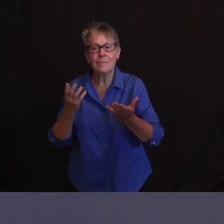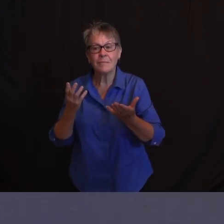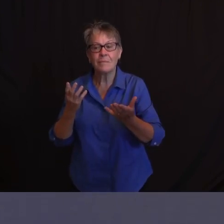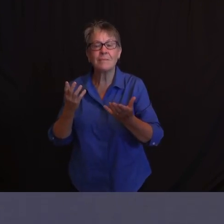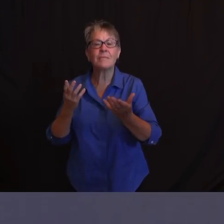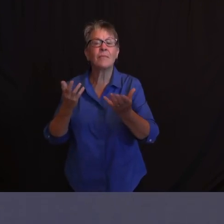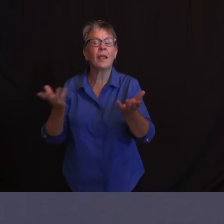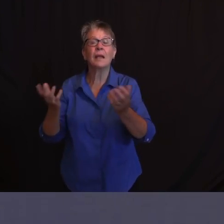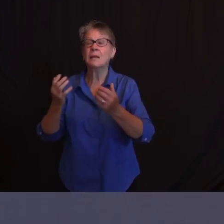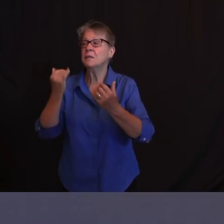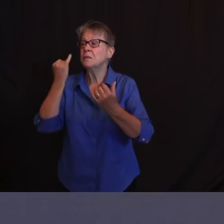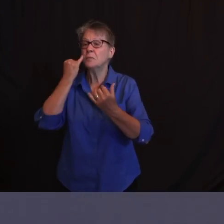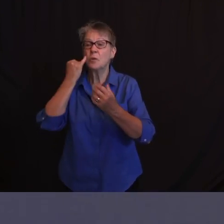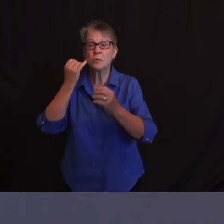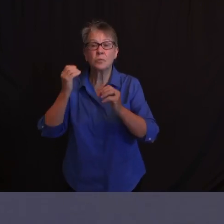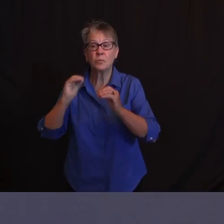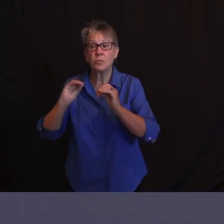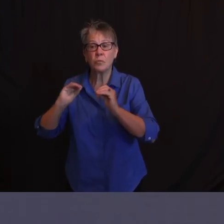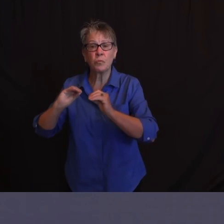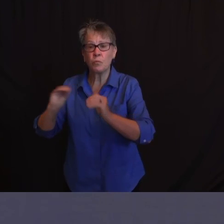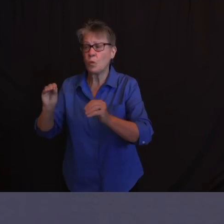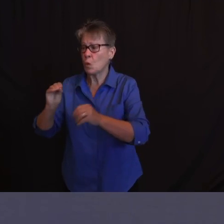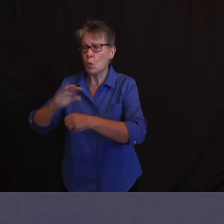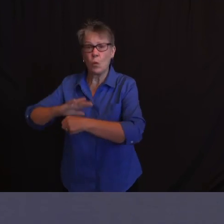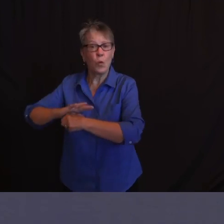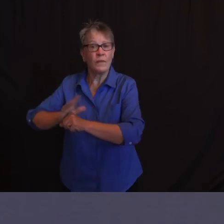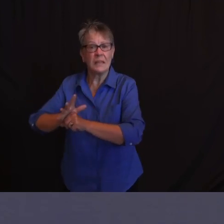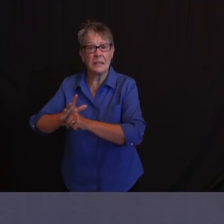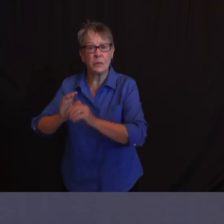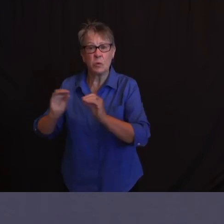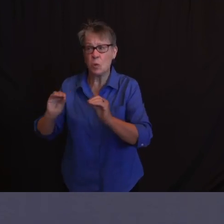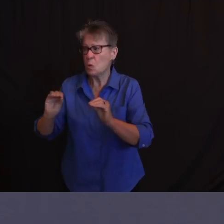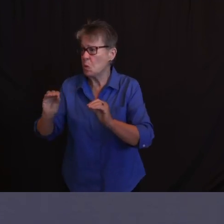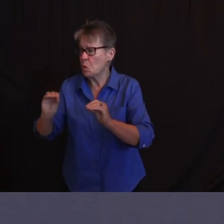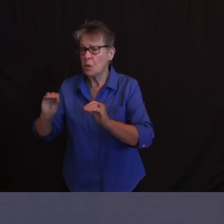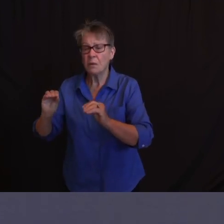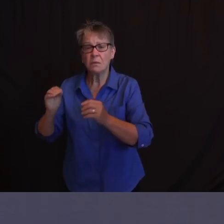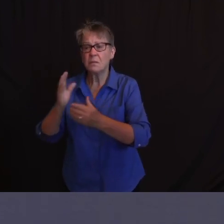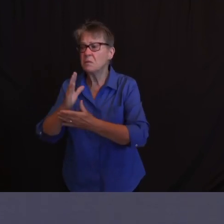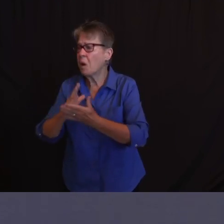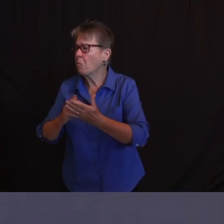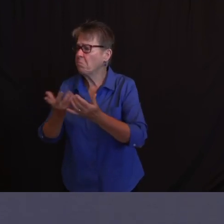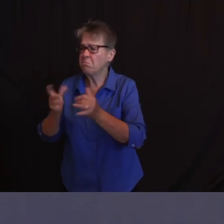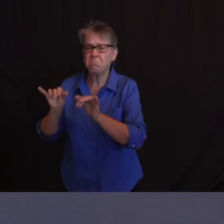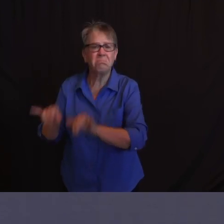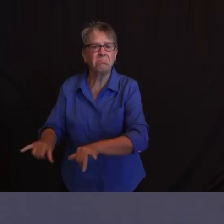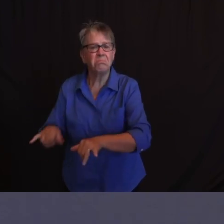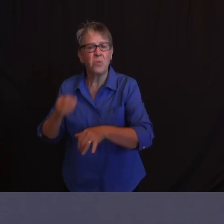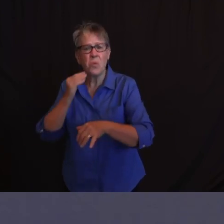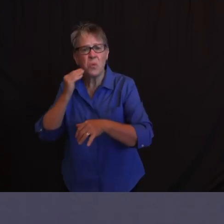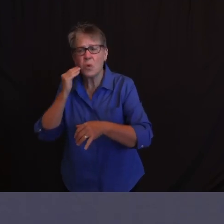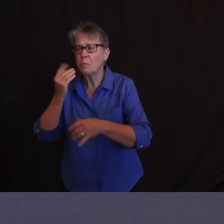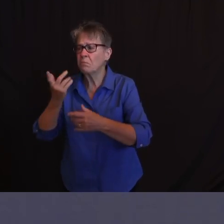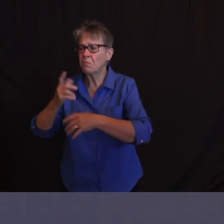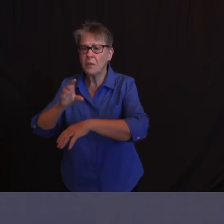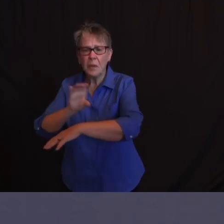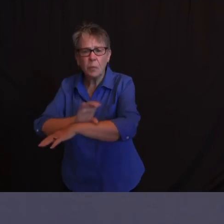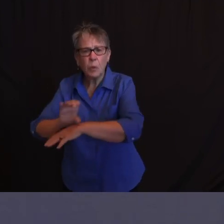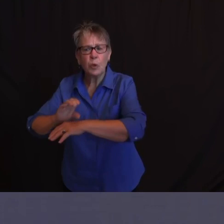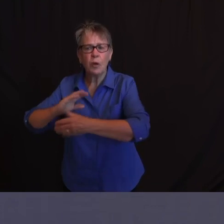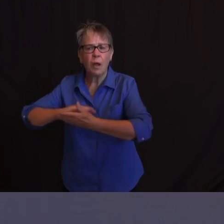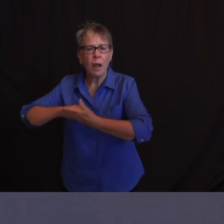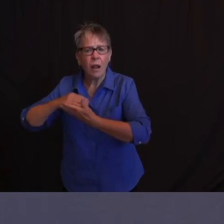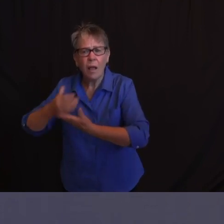hot meal, the one reliable meal, maybe two reliable meals are through school. So getting all of the above right is incredibly important.